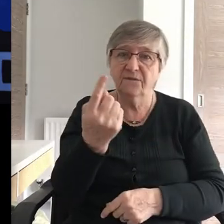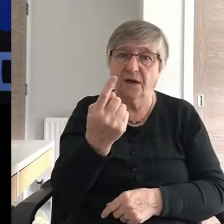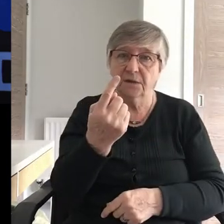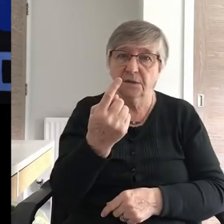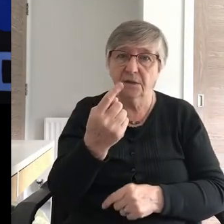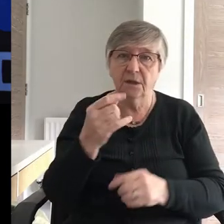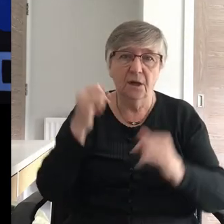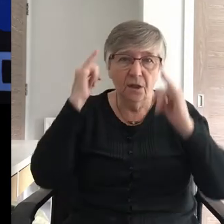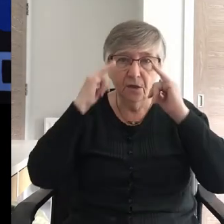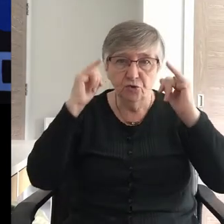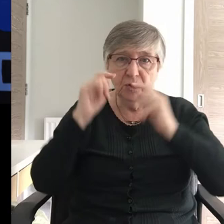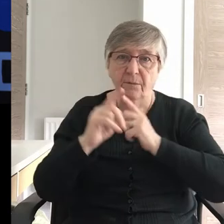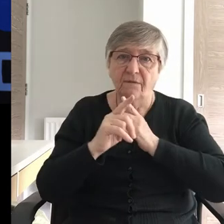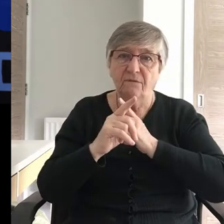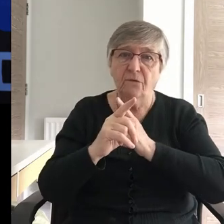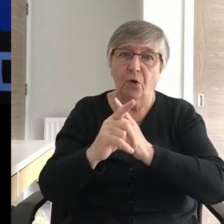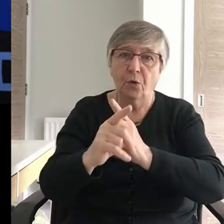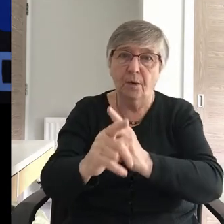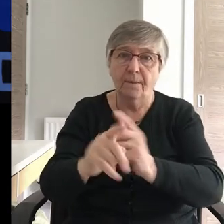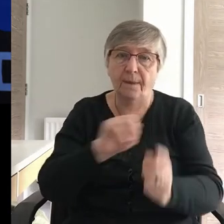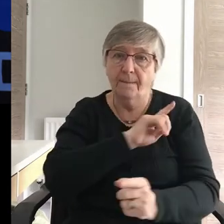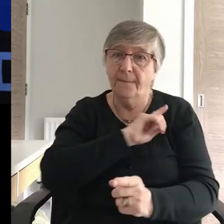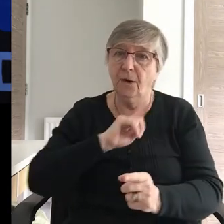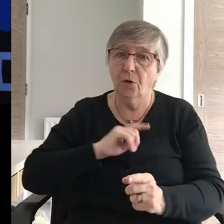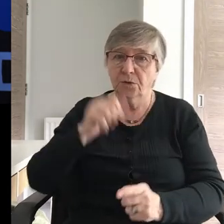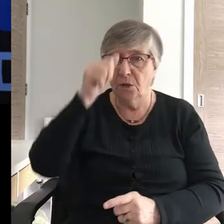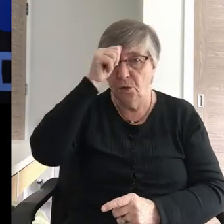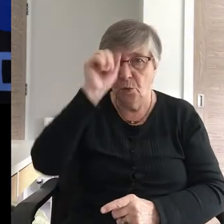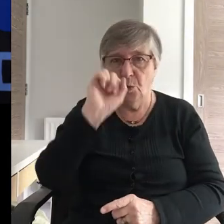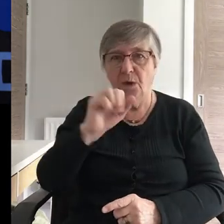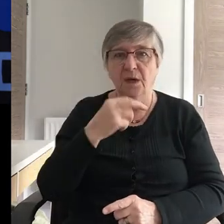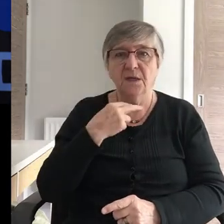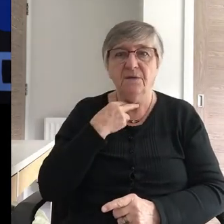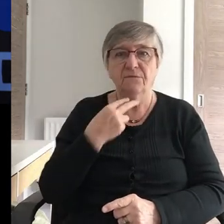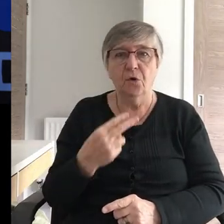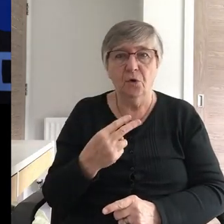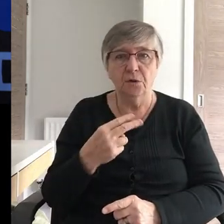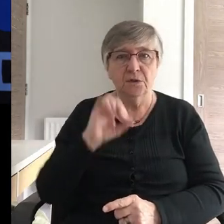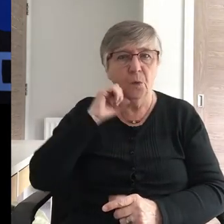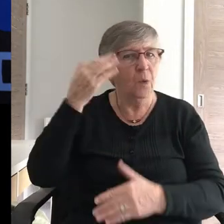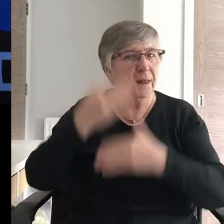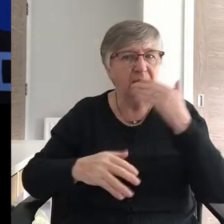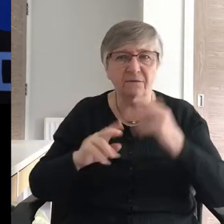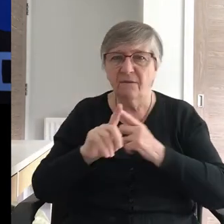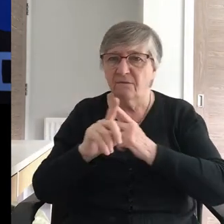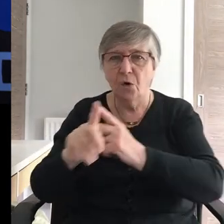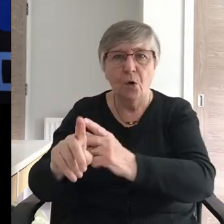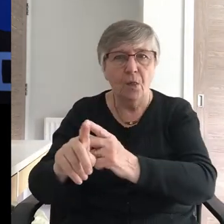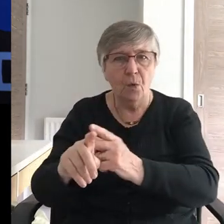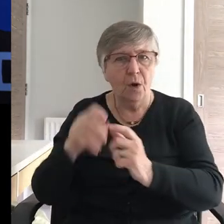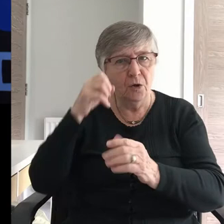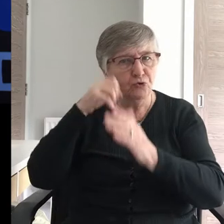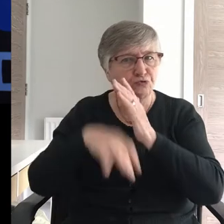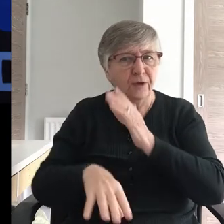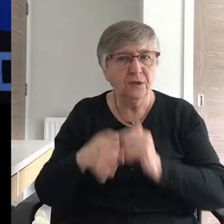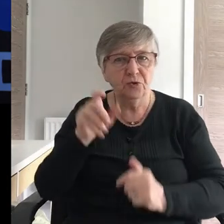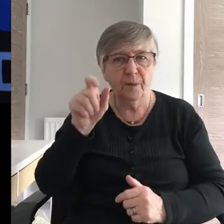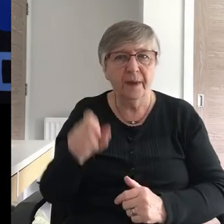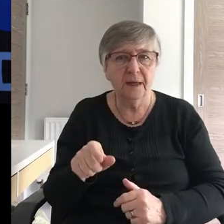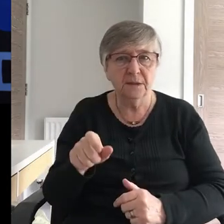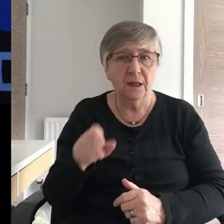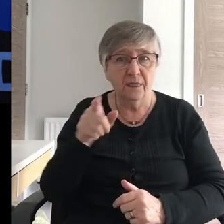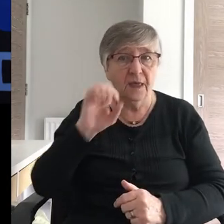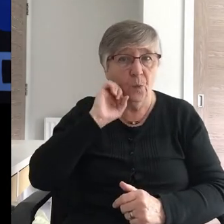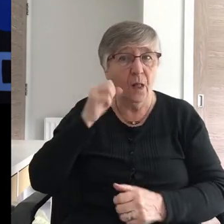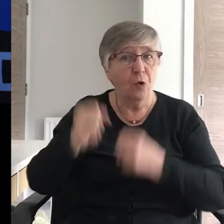and his sheep follow him because they know his voice. But they will never follow a stranger. In fact, they will run away